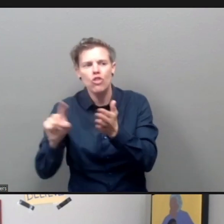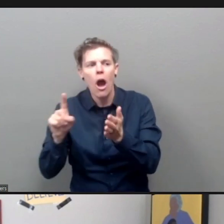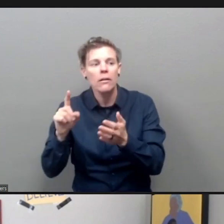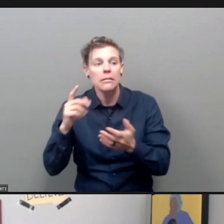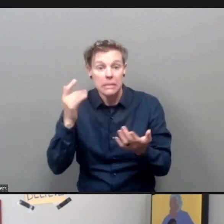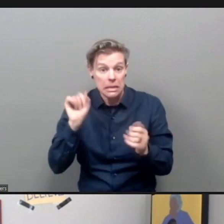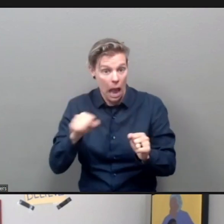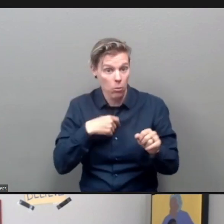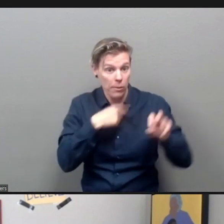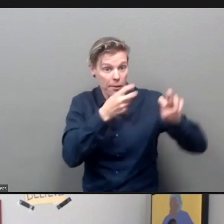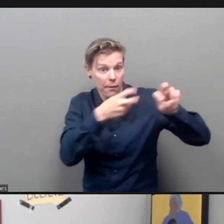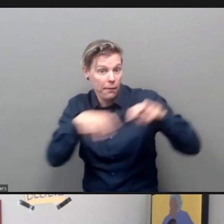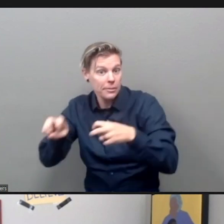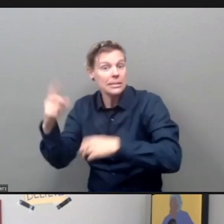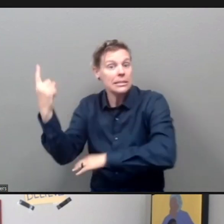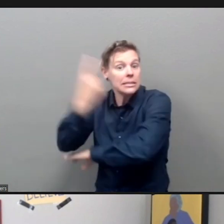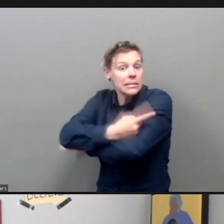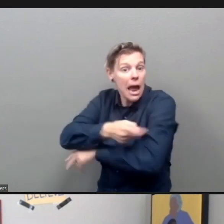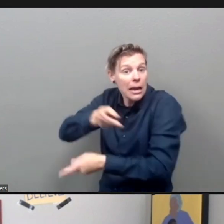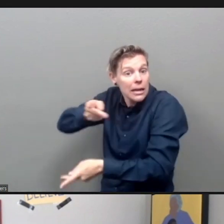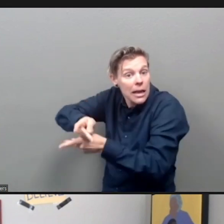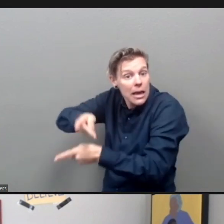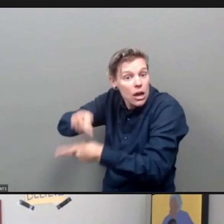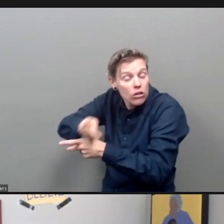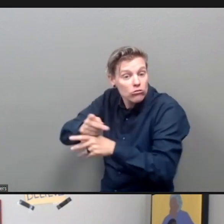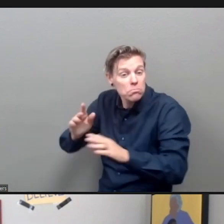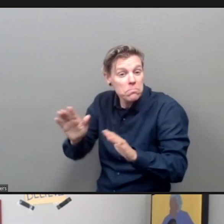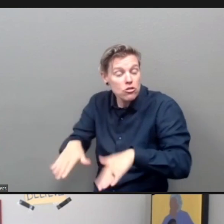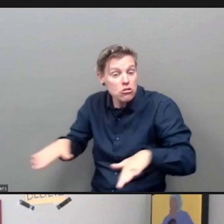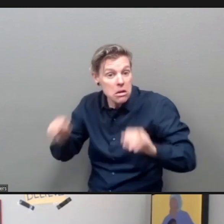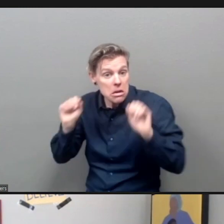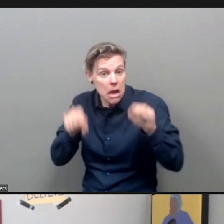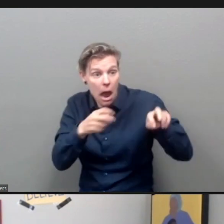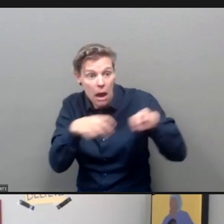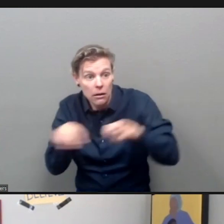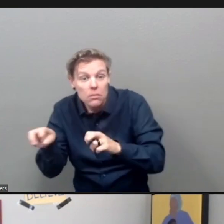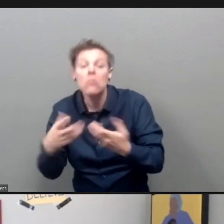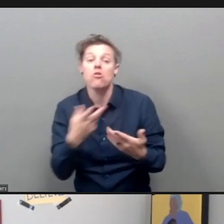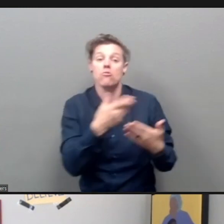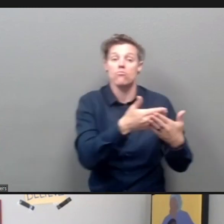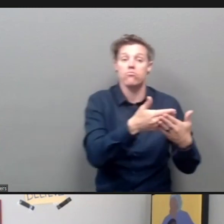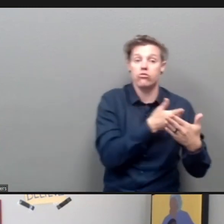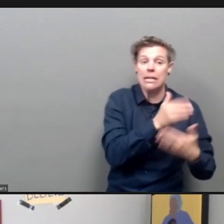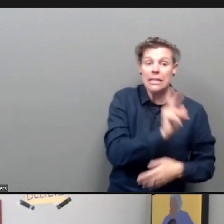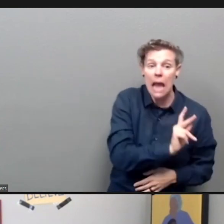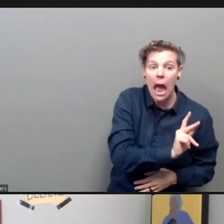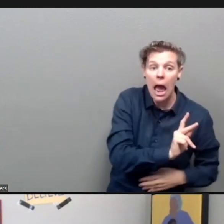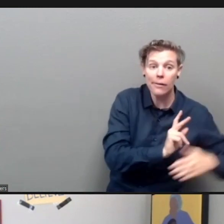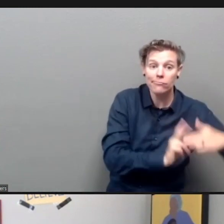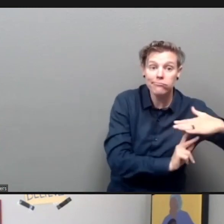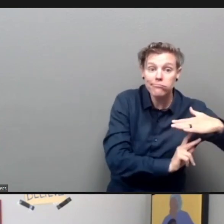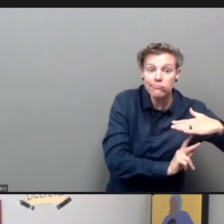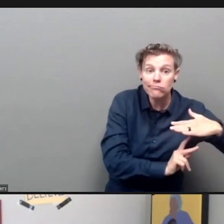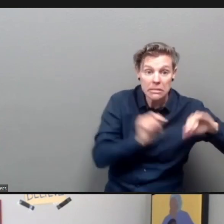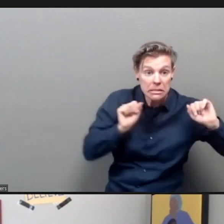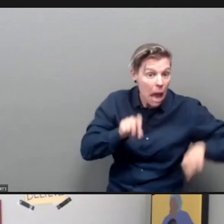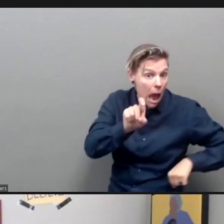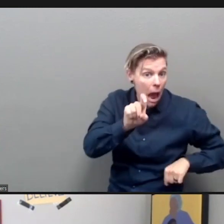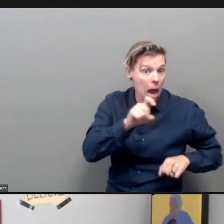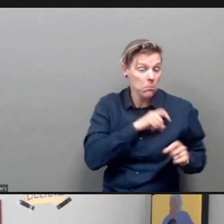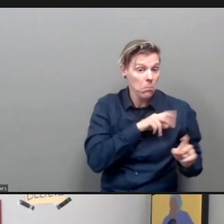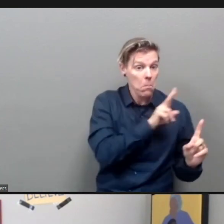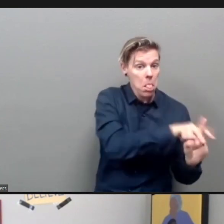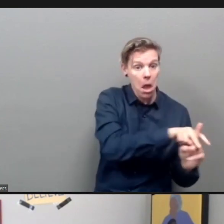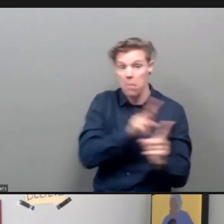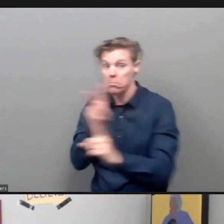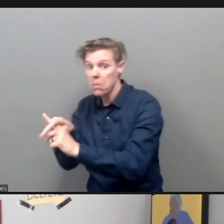have pre-K in schools, and CDC has said, yep, we're in with you to do this in pre-K in